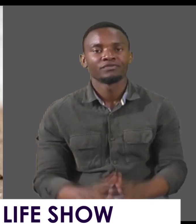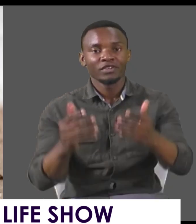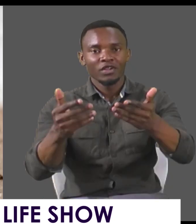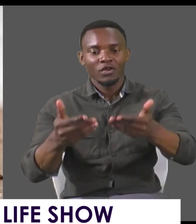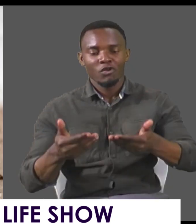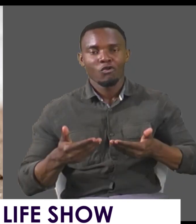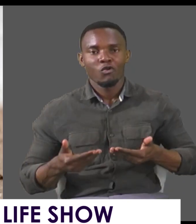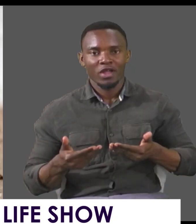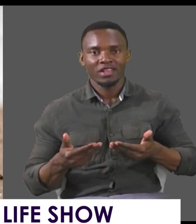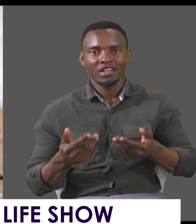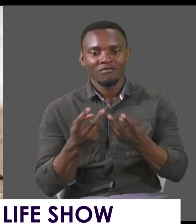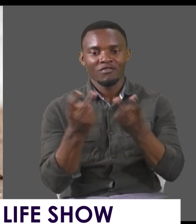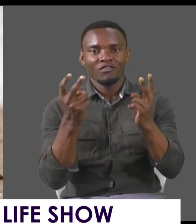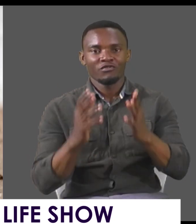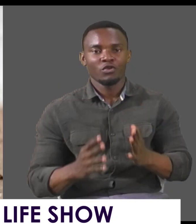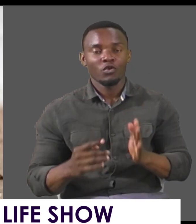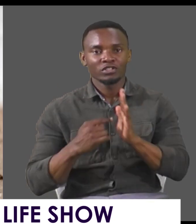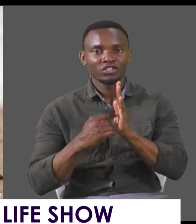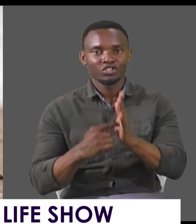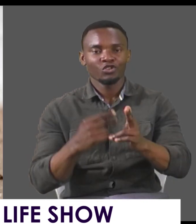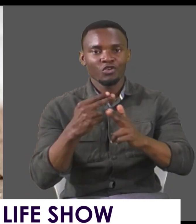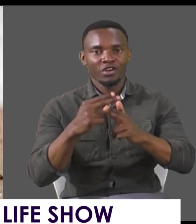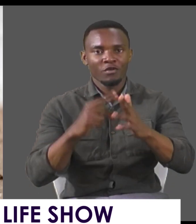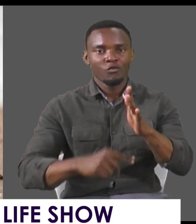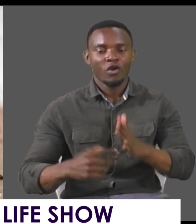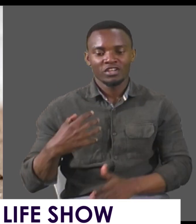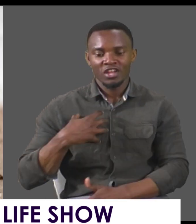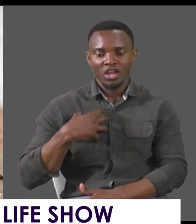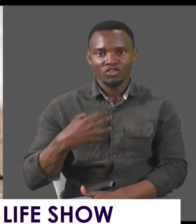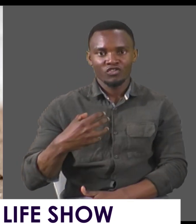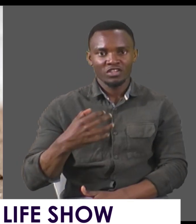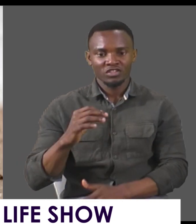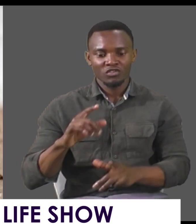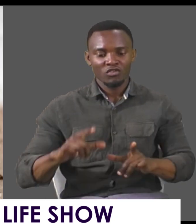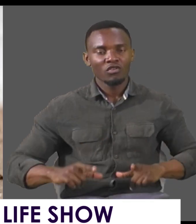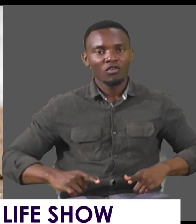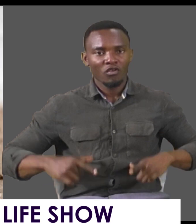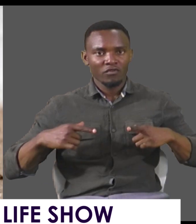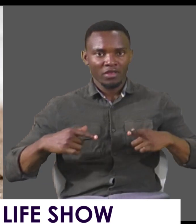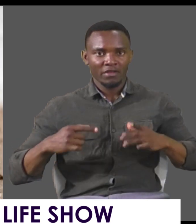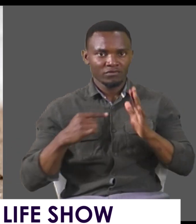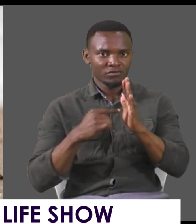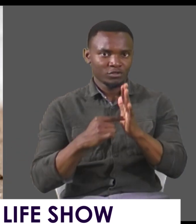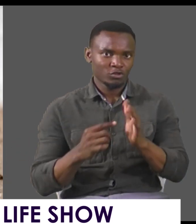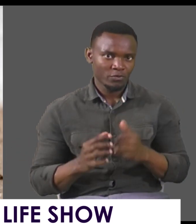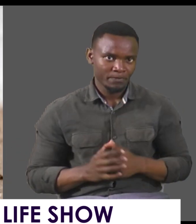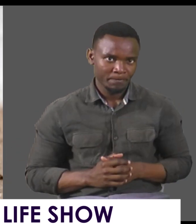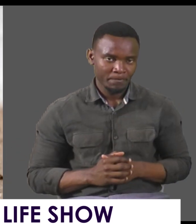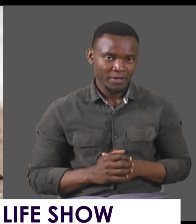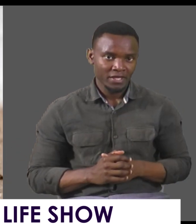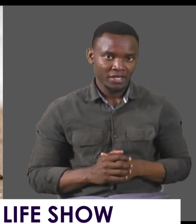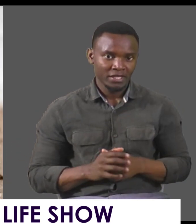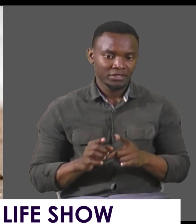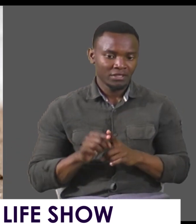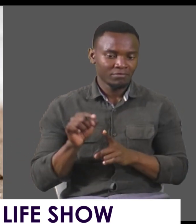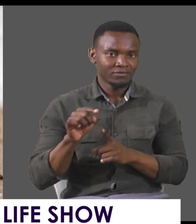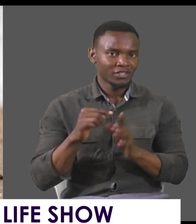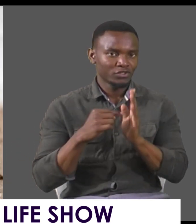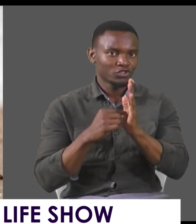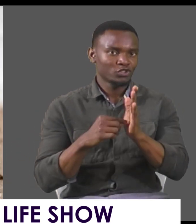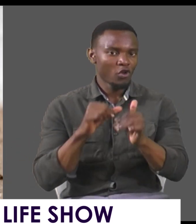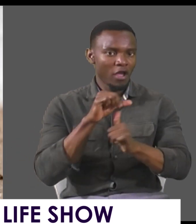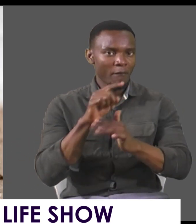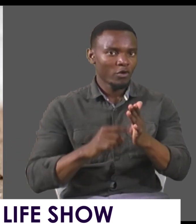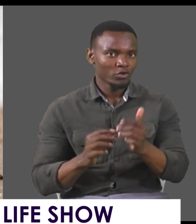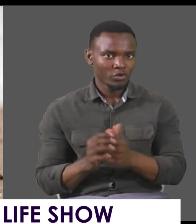Welcome back, viewers. This is the Treasures of Life show, your platform of energy